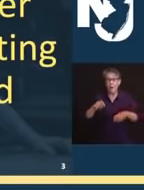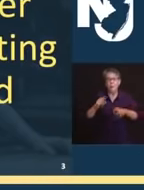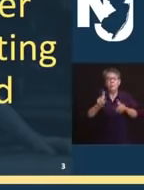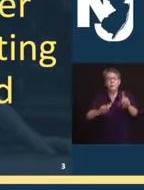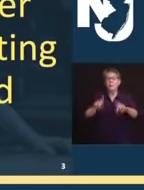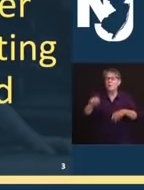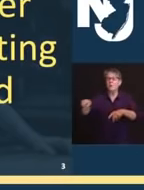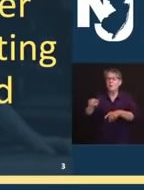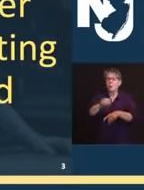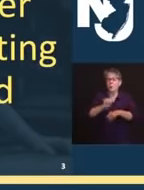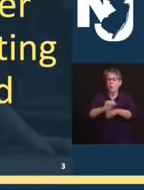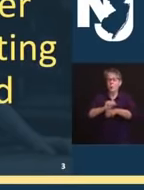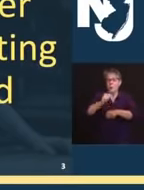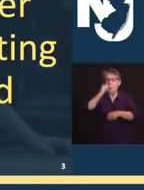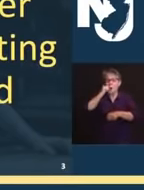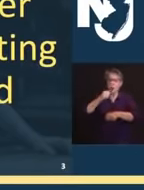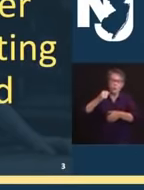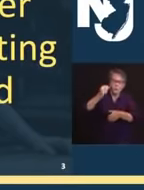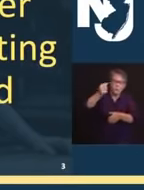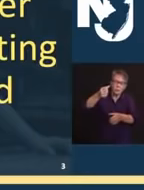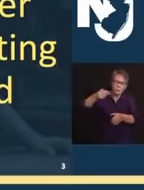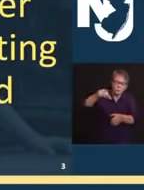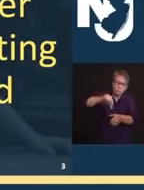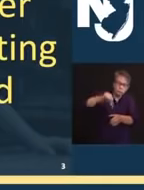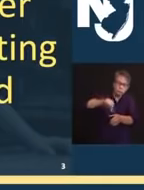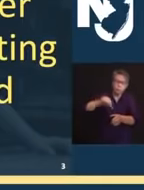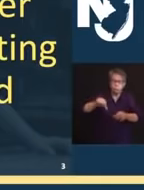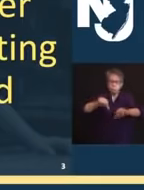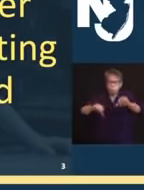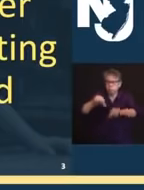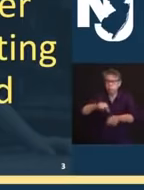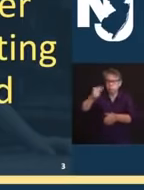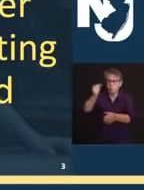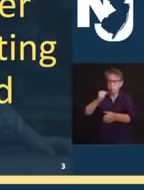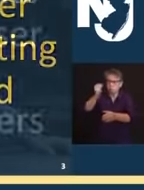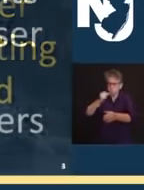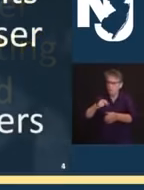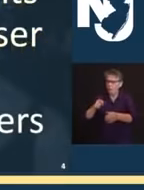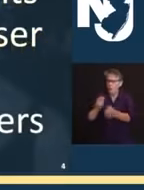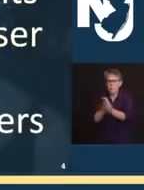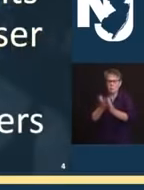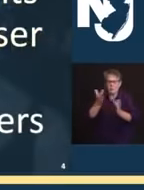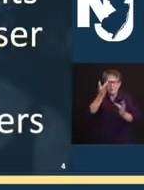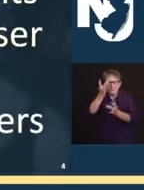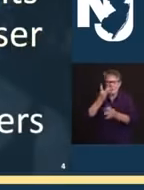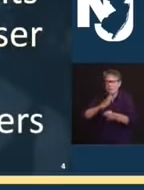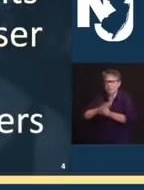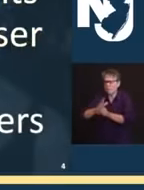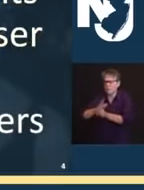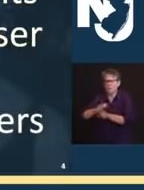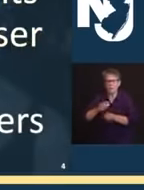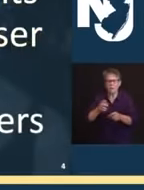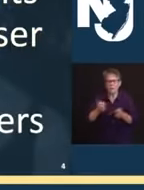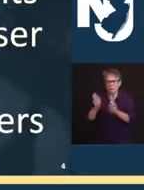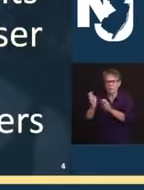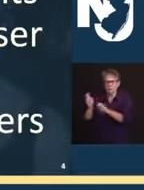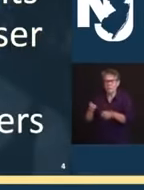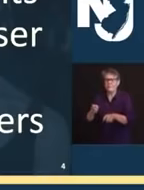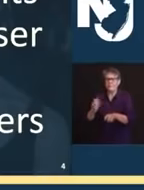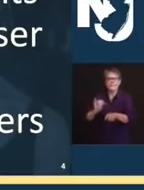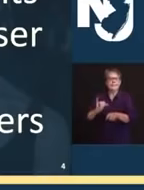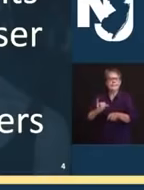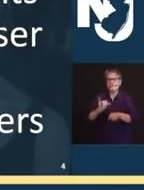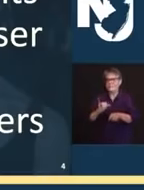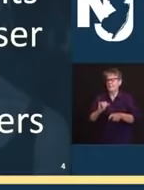seating will be prohibited at all hours for the immediate future. Now, because we know some restaurants have relied upon bar